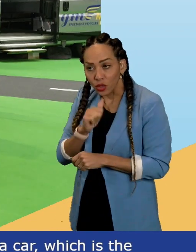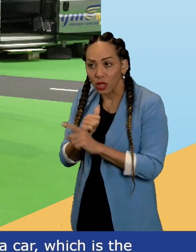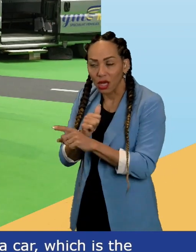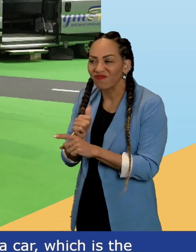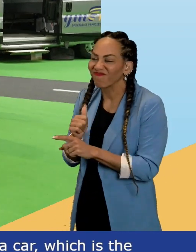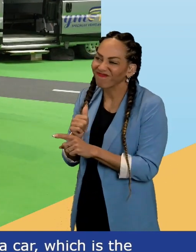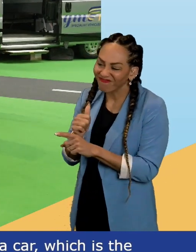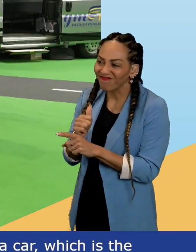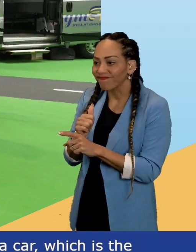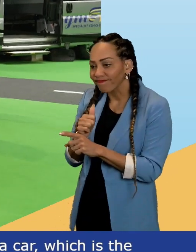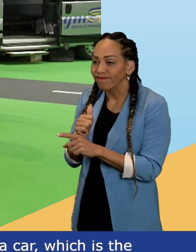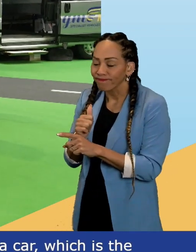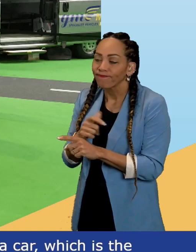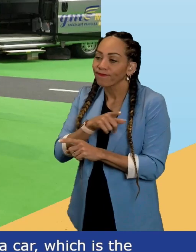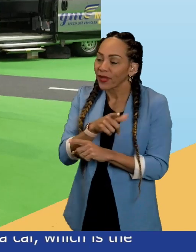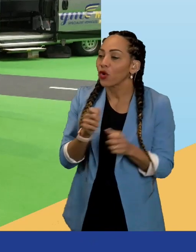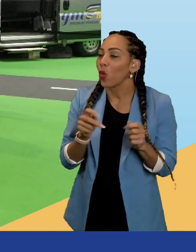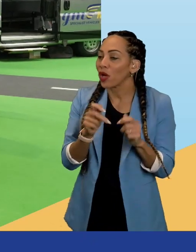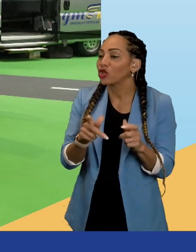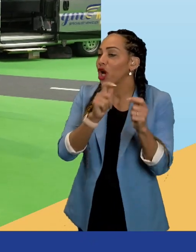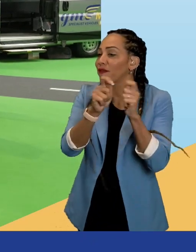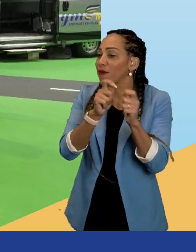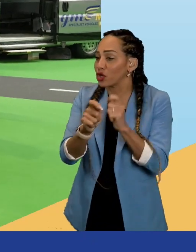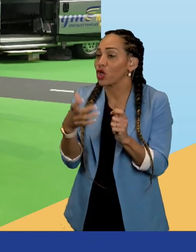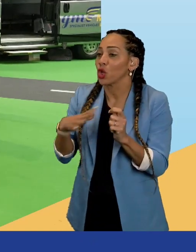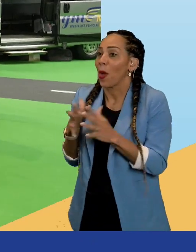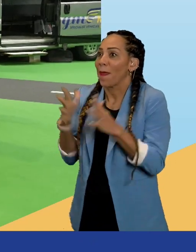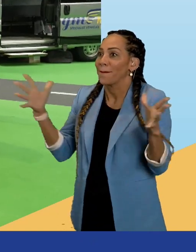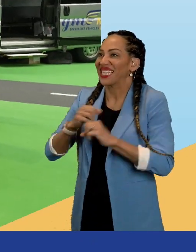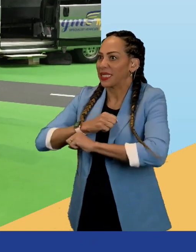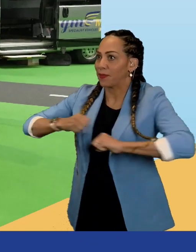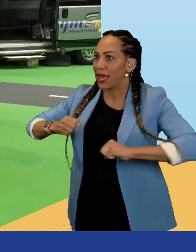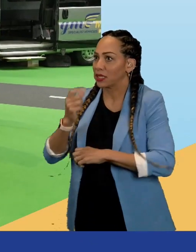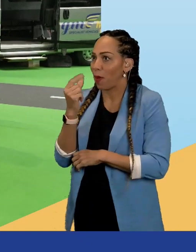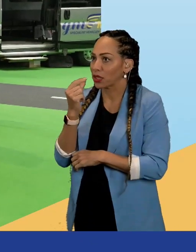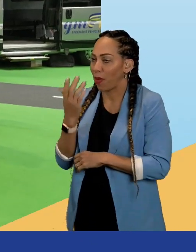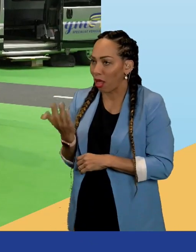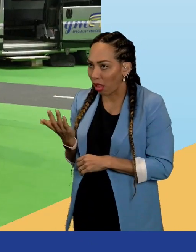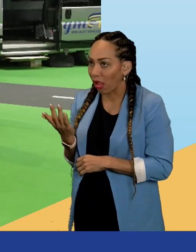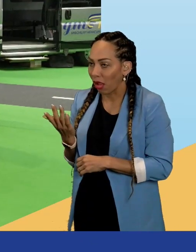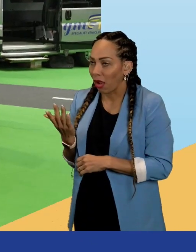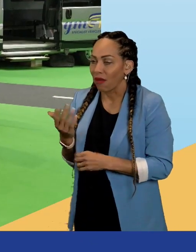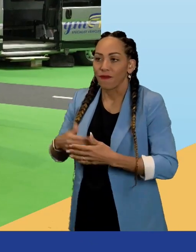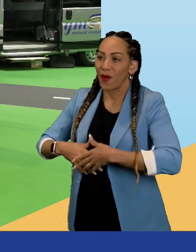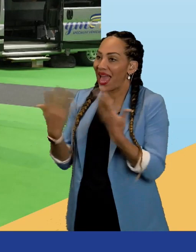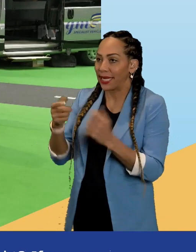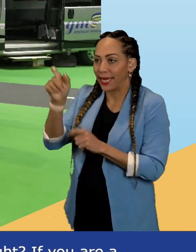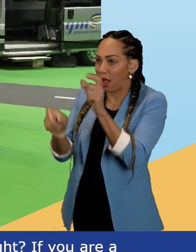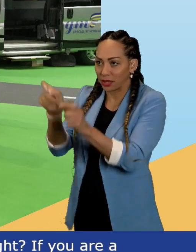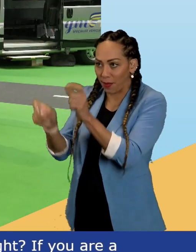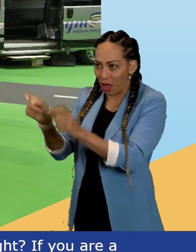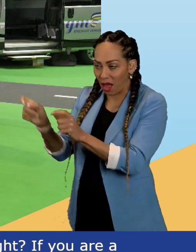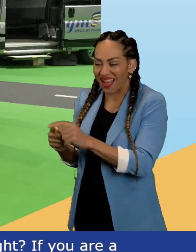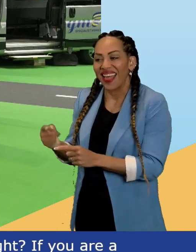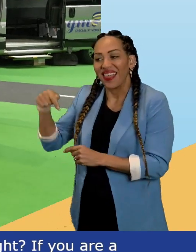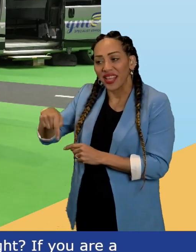wheelchair accessible vehicle converter, you want to create the biggest space possible to basically accommodate every type of customer that you can possibly see. This